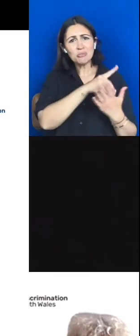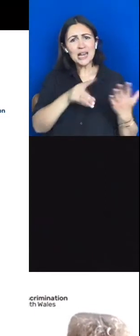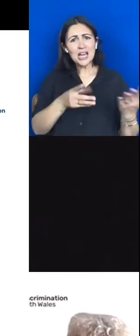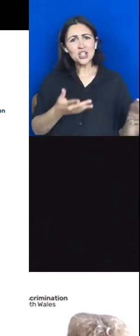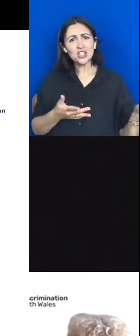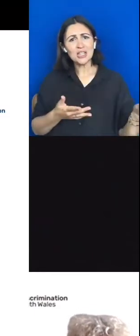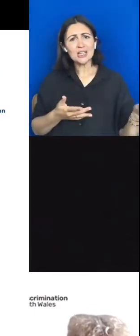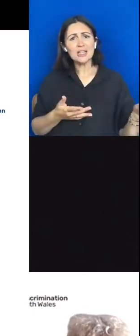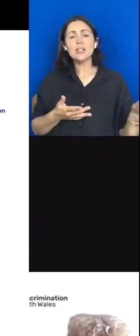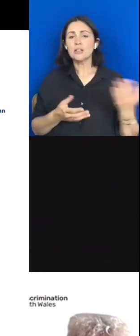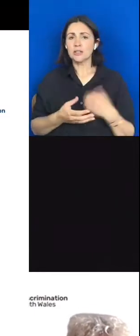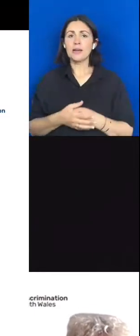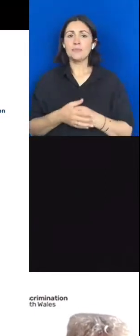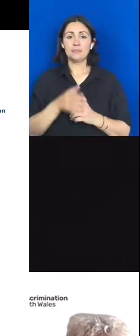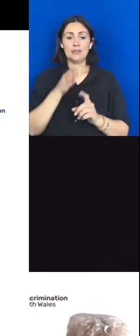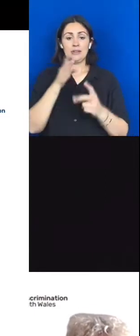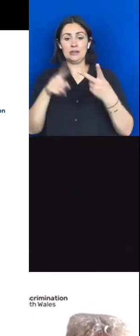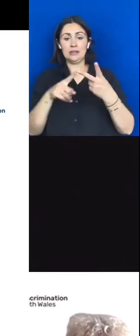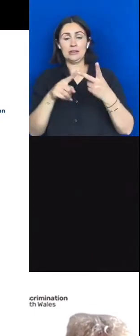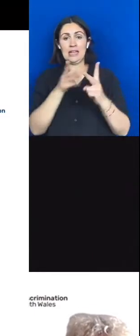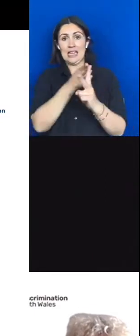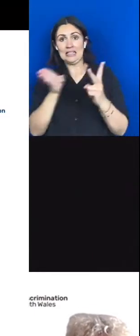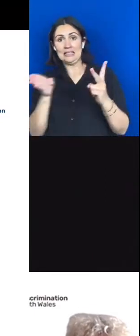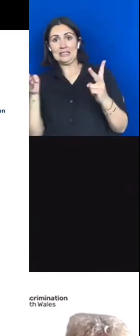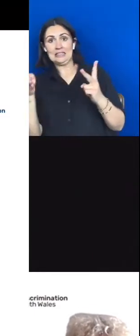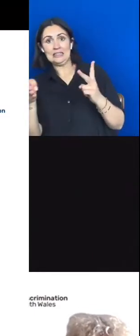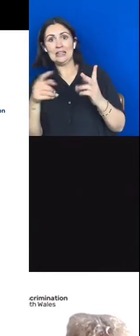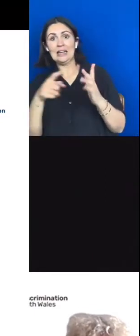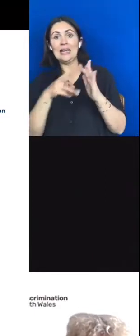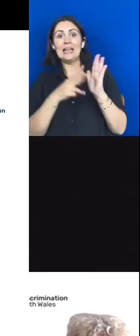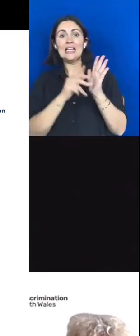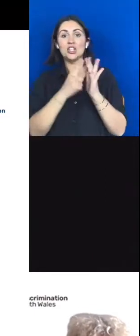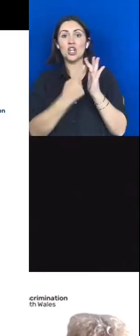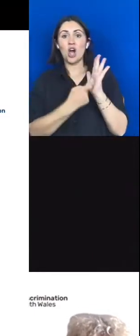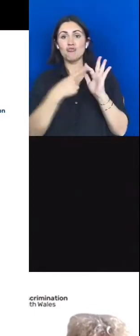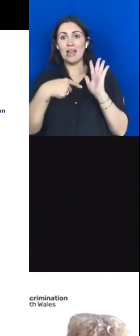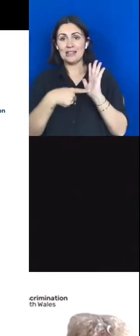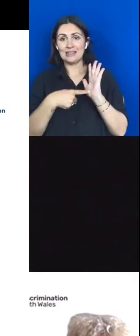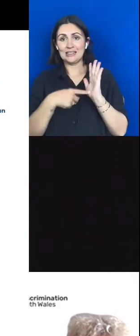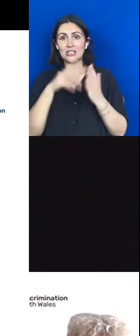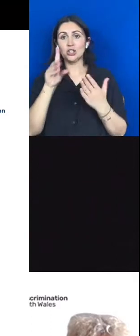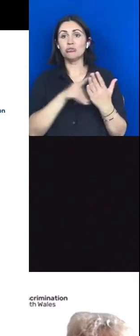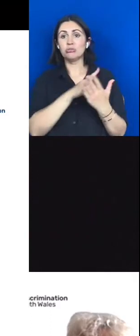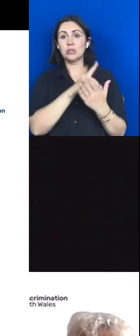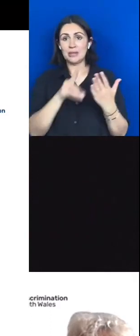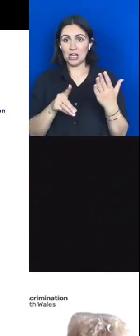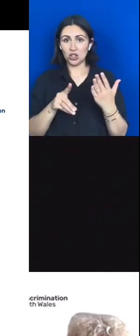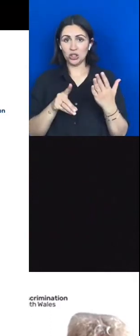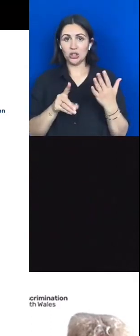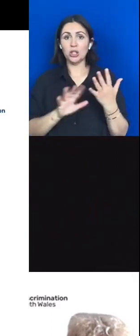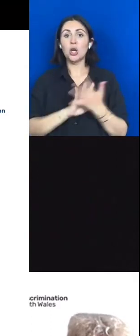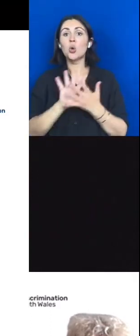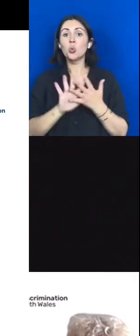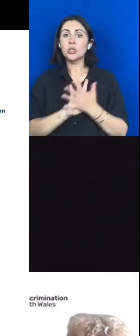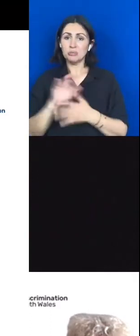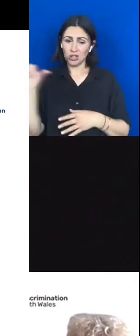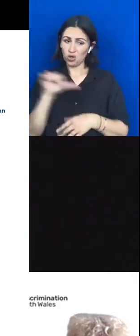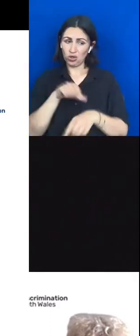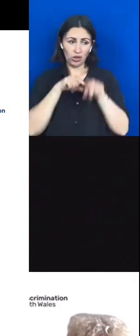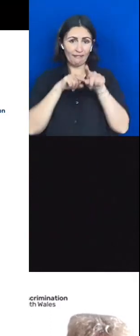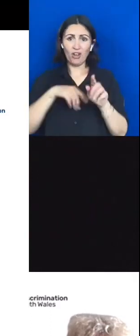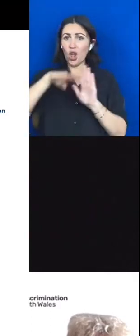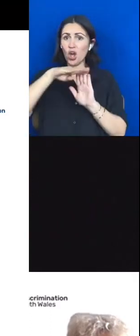Indirect discrimination is where someone is unable to comply with a requirement that applies to everyone because of their